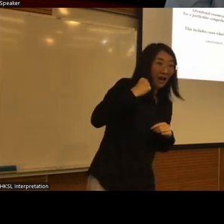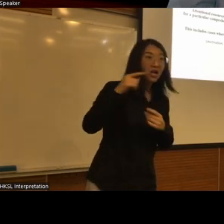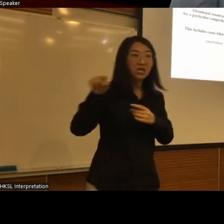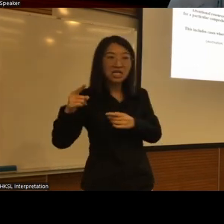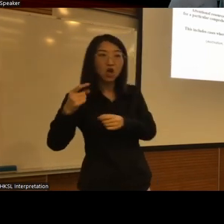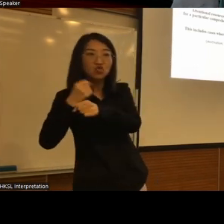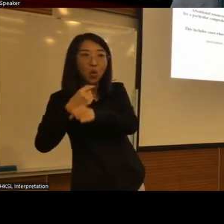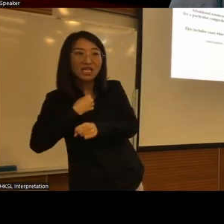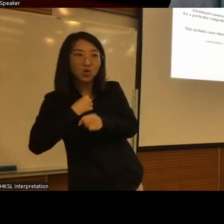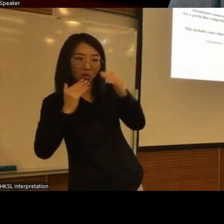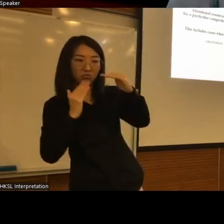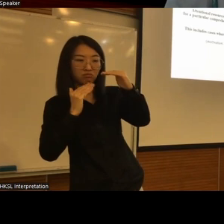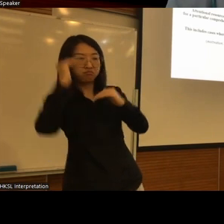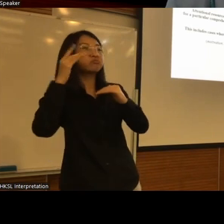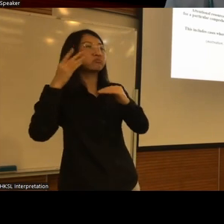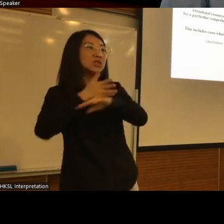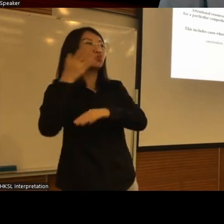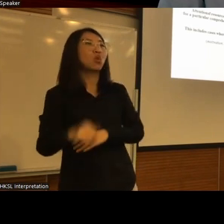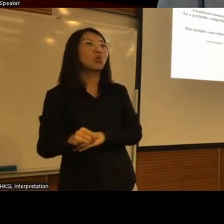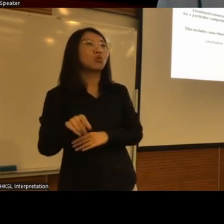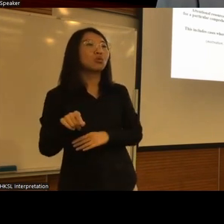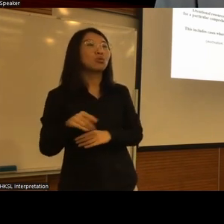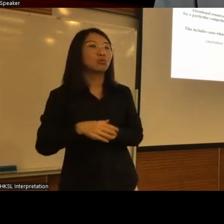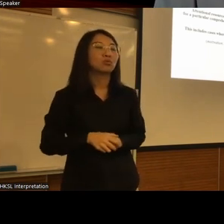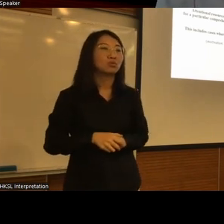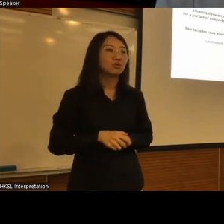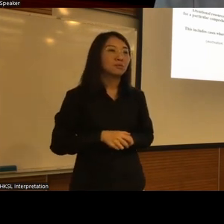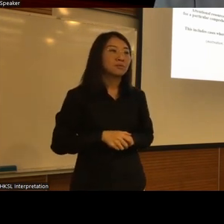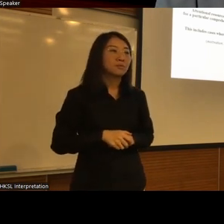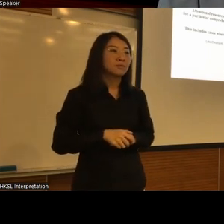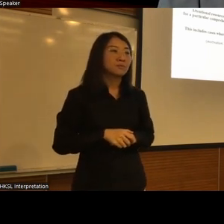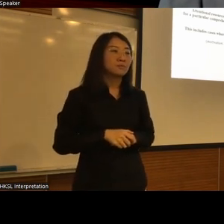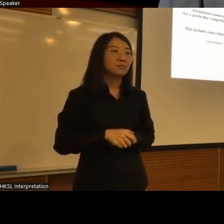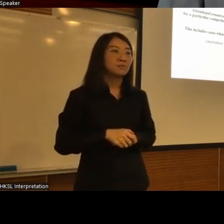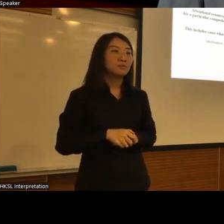And one thing that is quite important that I didn't mention when I first